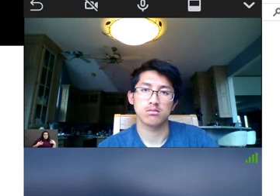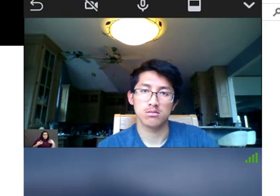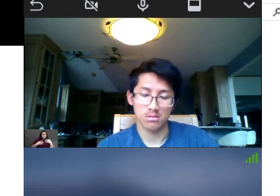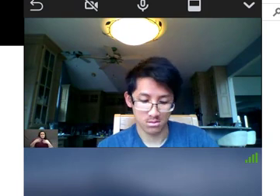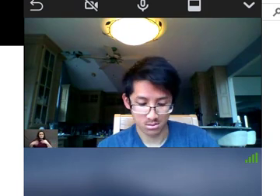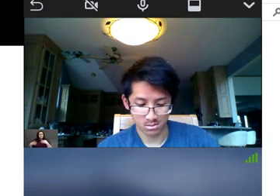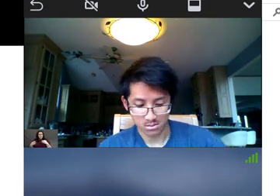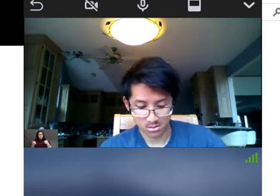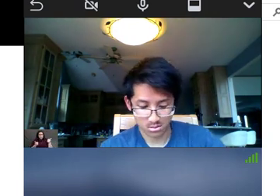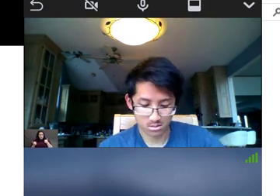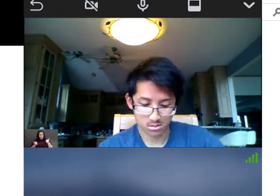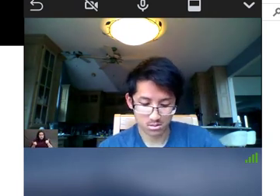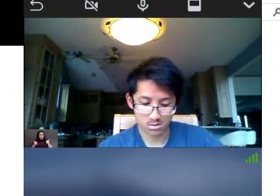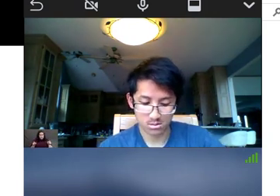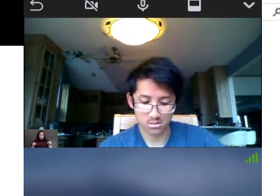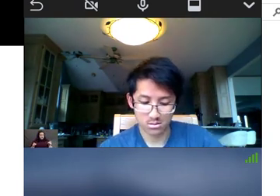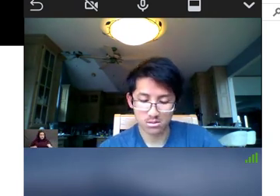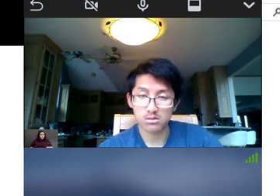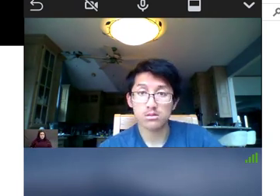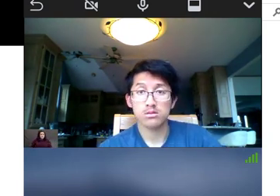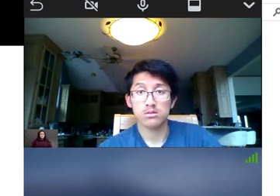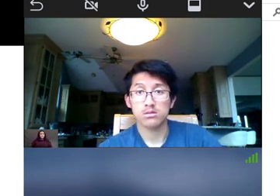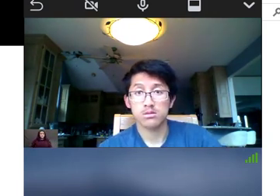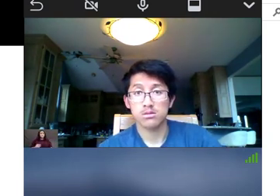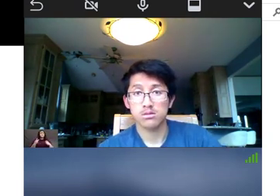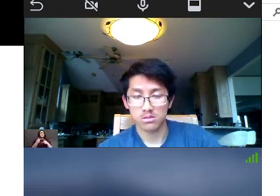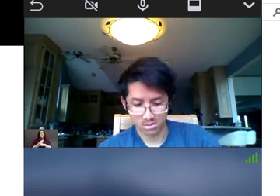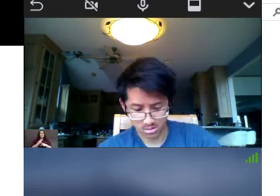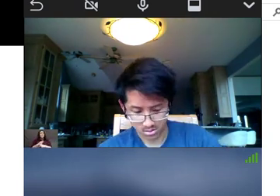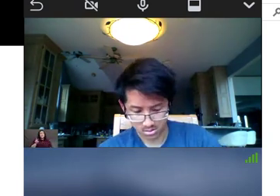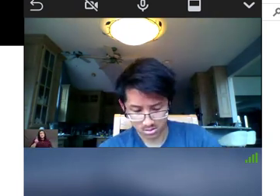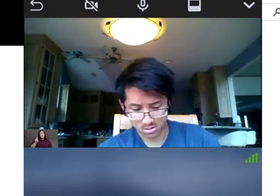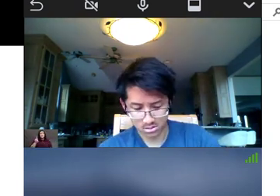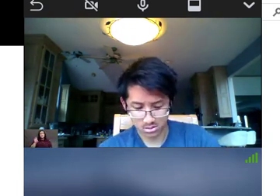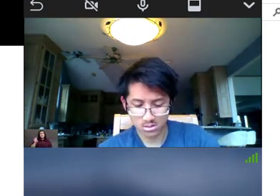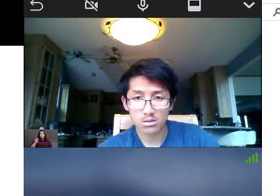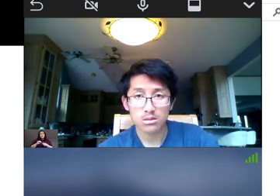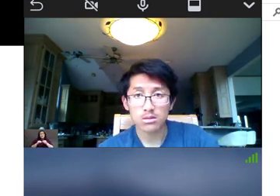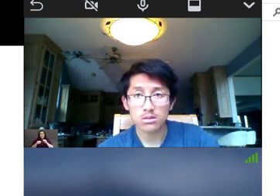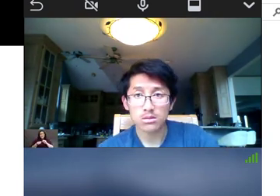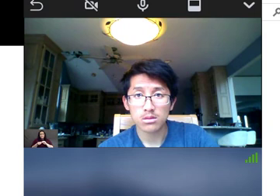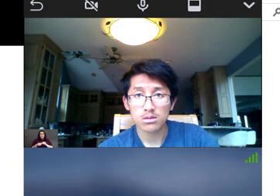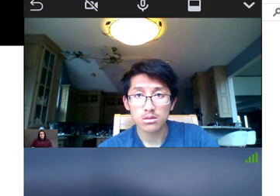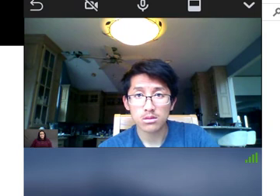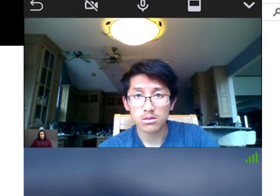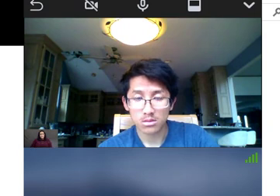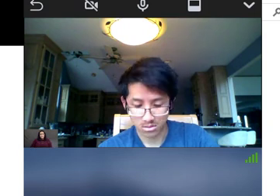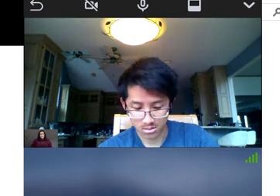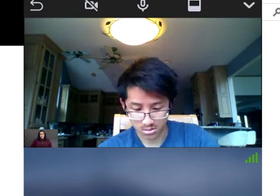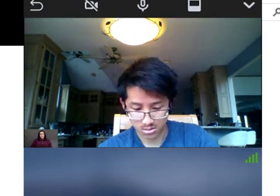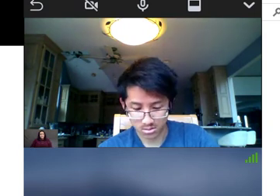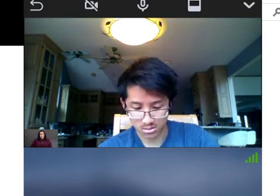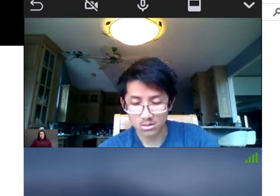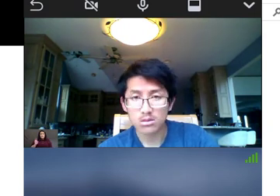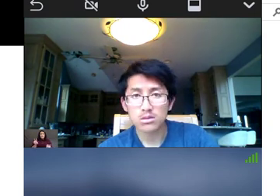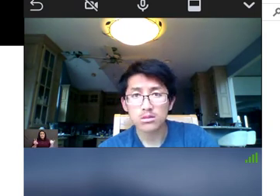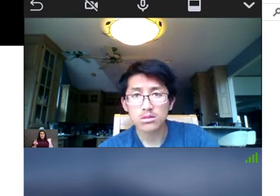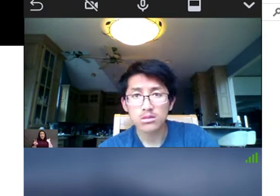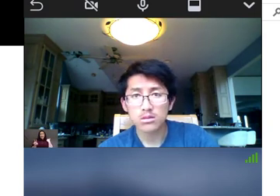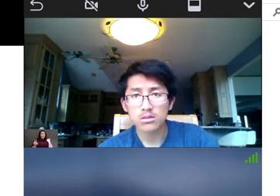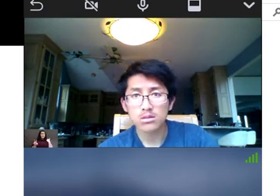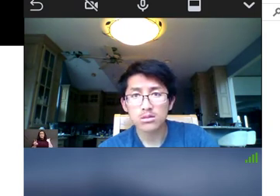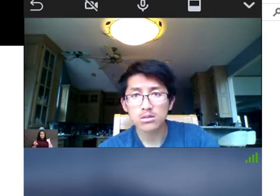So I'll calculate my Reynolds number. I don't know my velocity offhand. It didn't tell me the velocity. It told me the mass flow